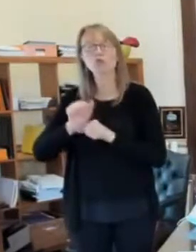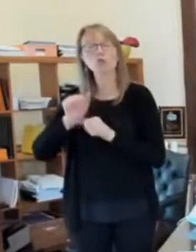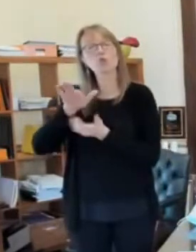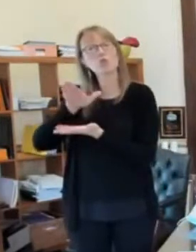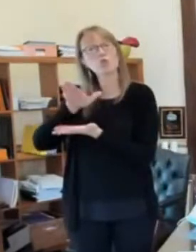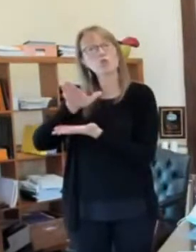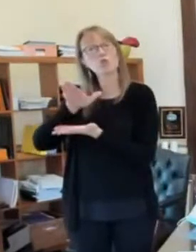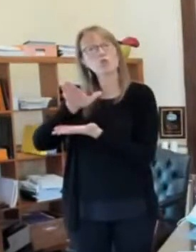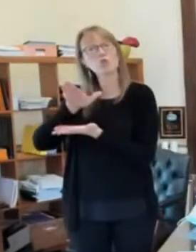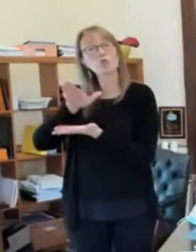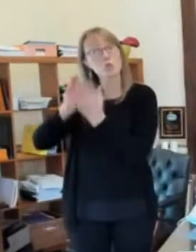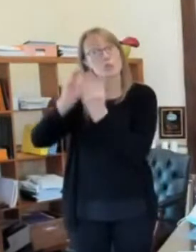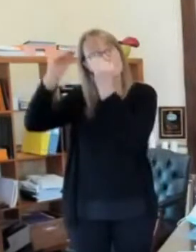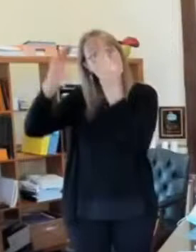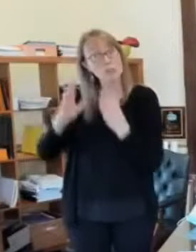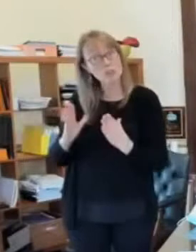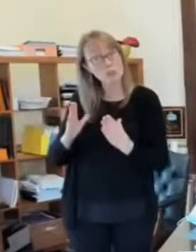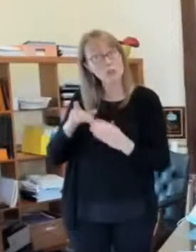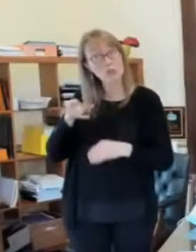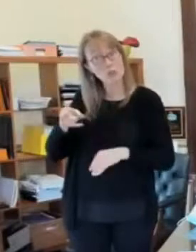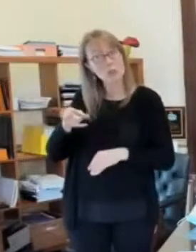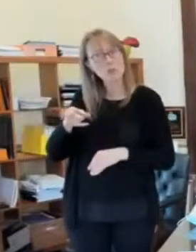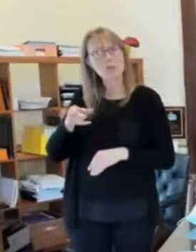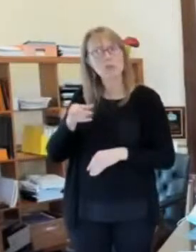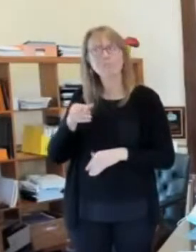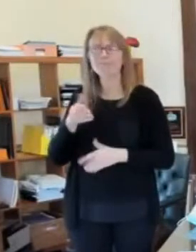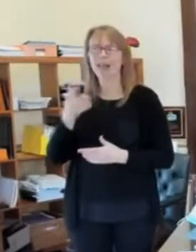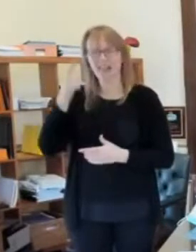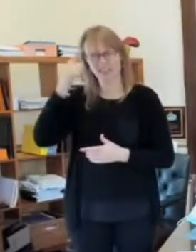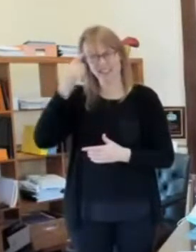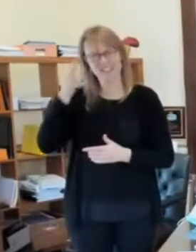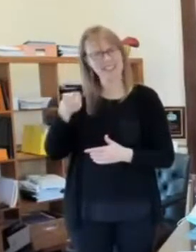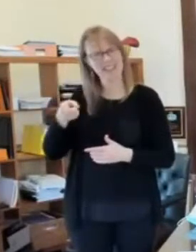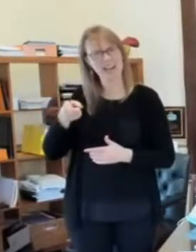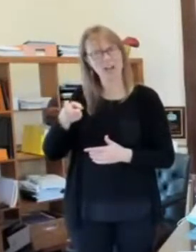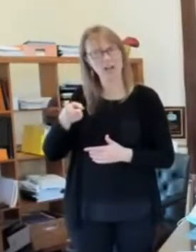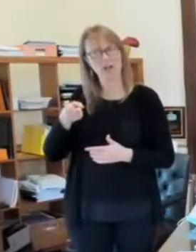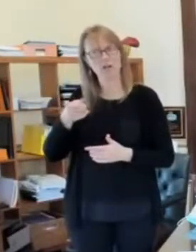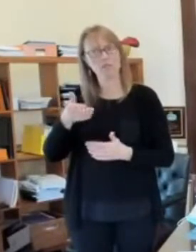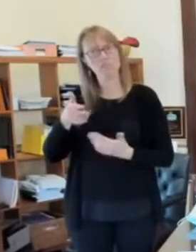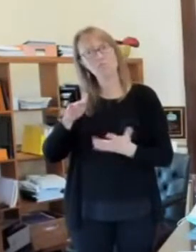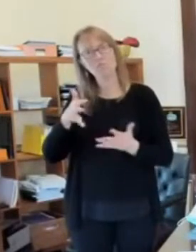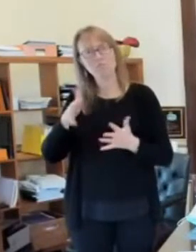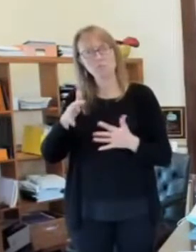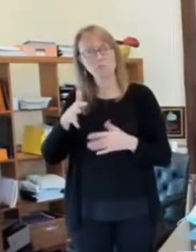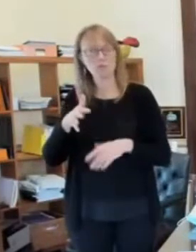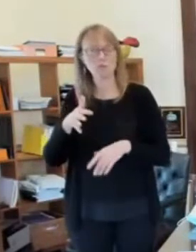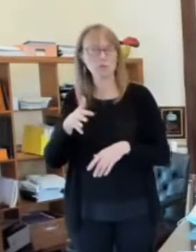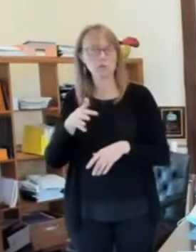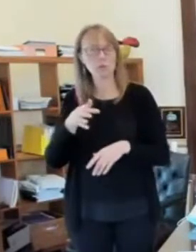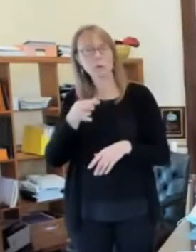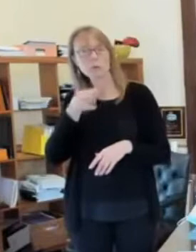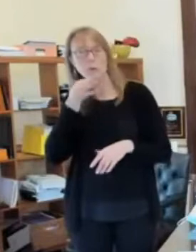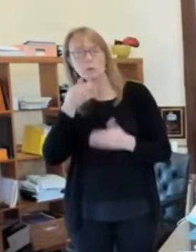in the too distant future. That is going to be, when is it?